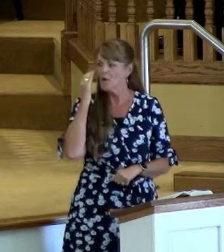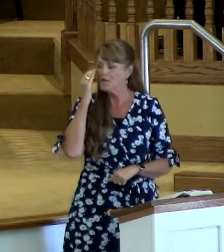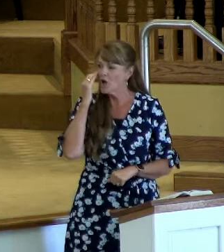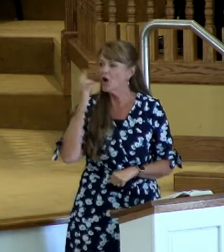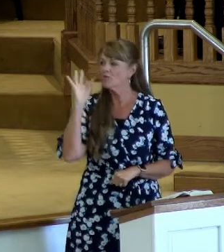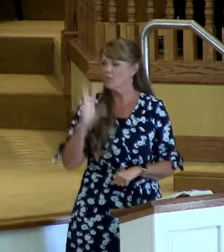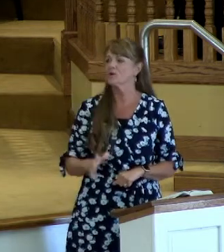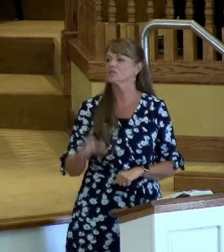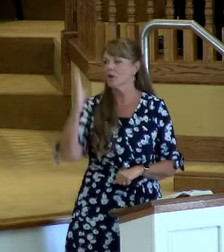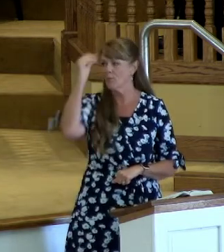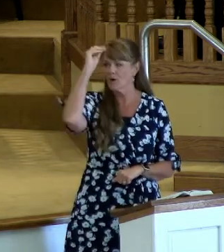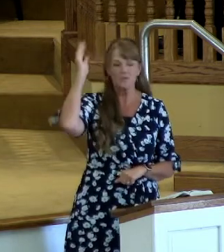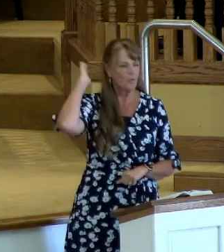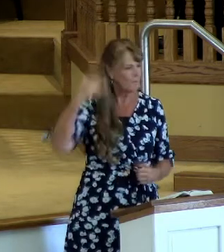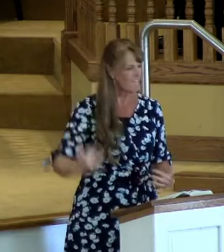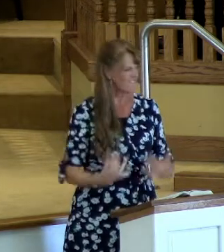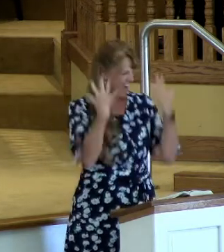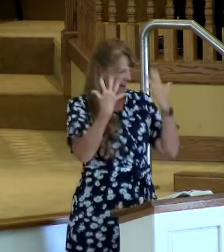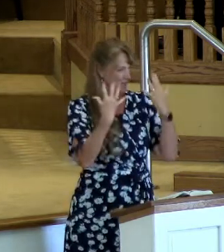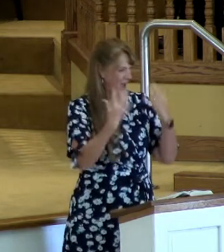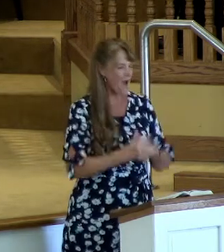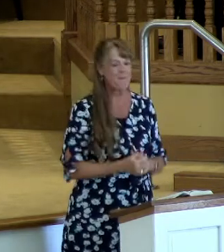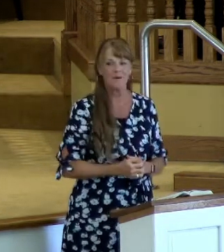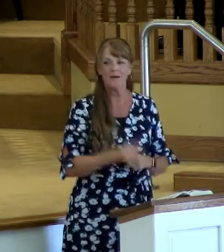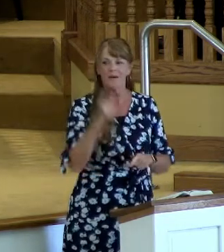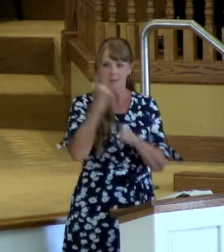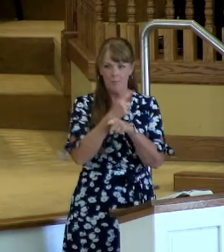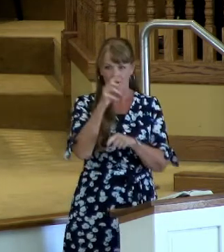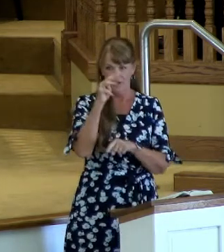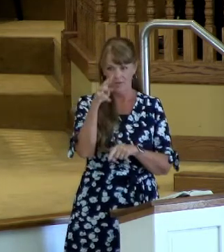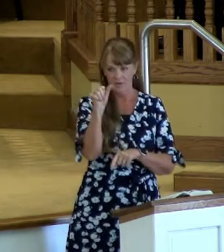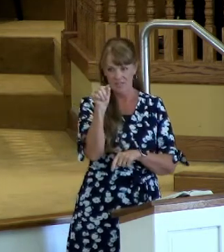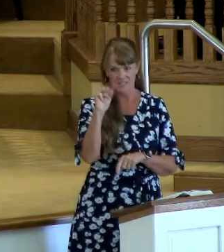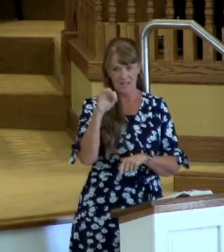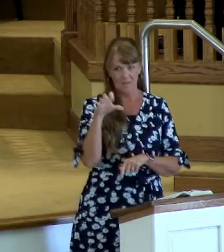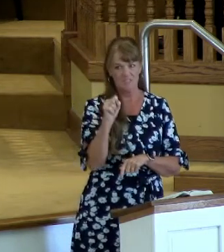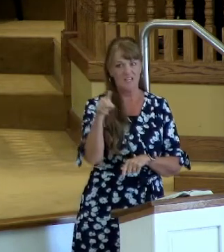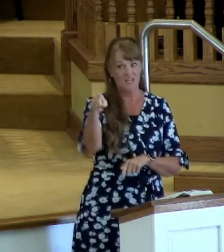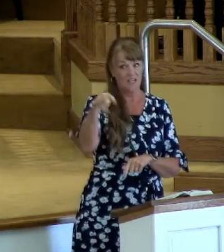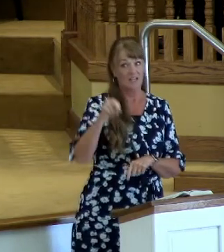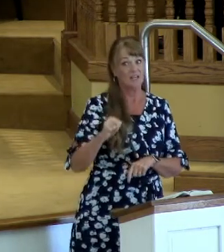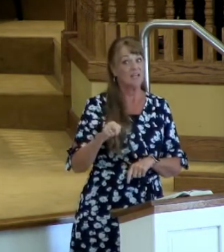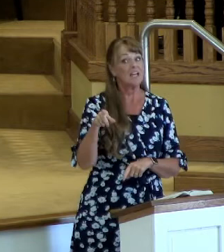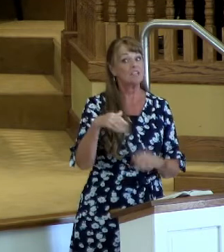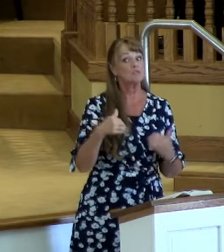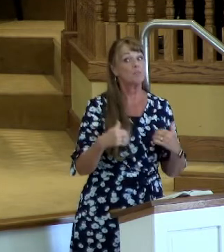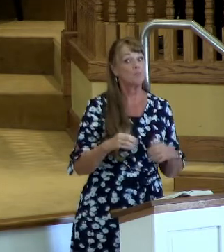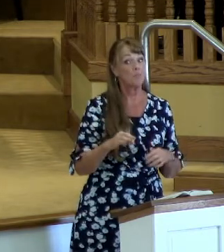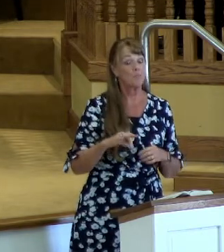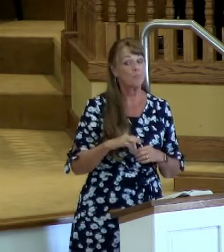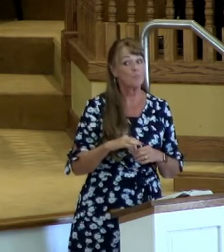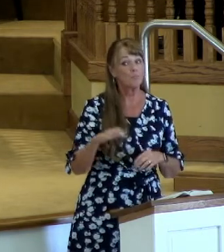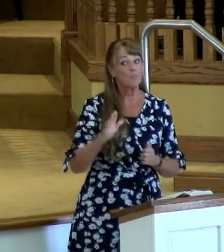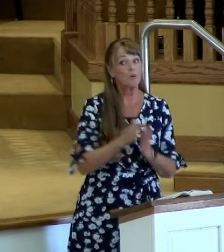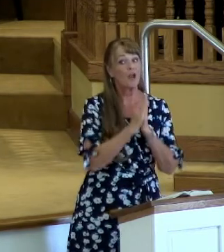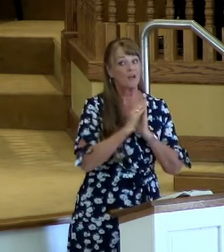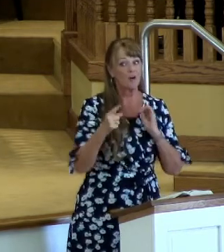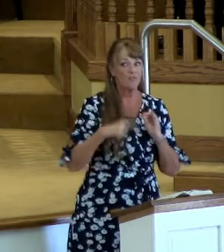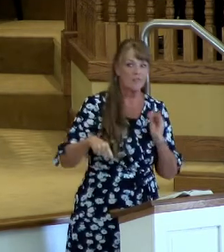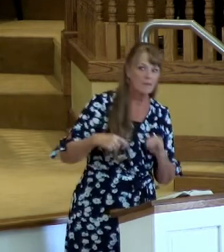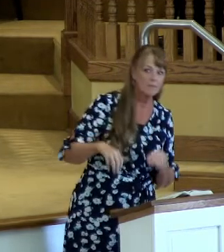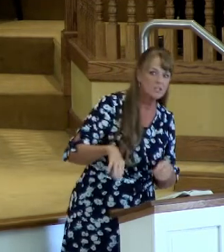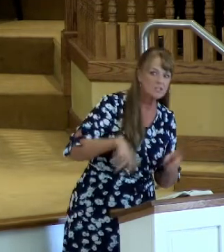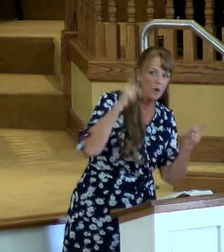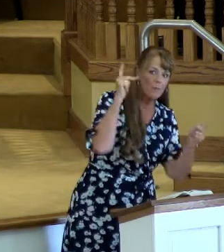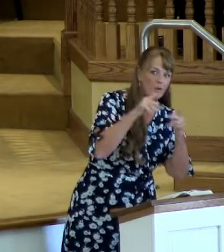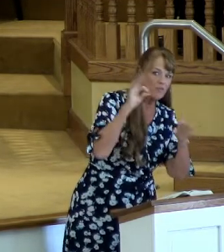be fired up preaching the next time, every time they preach, because Brother Samson has prayed over them. And if you have not seen his shirt tonight, it's a perfect election shirt for this night